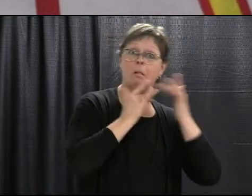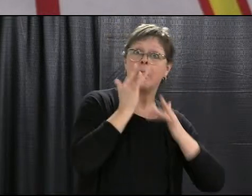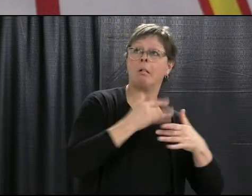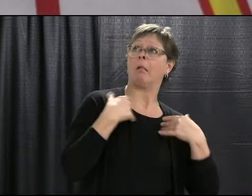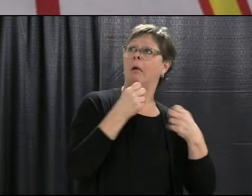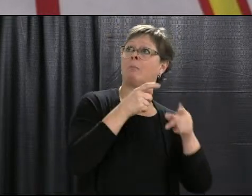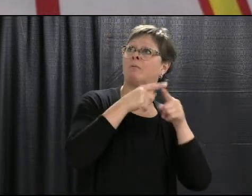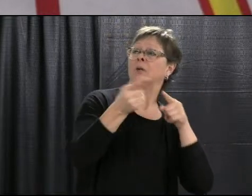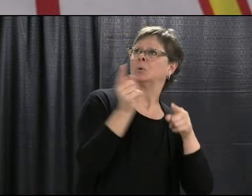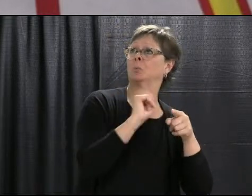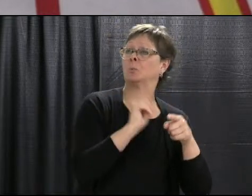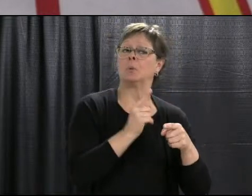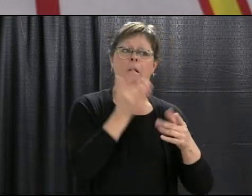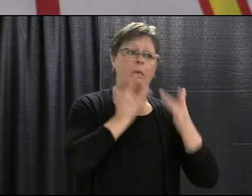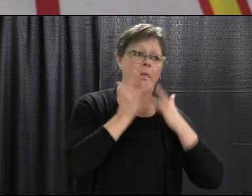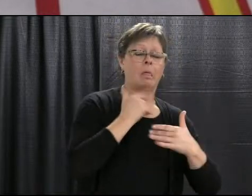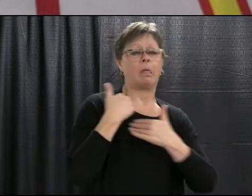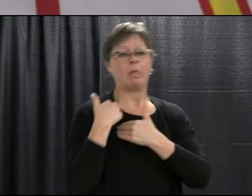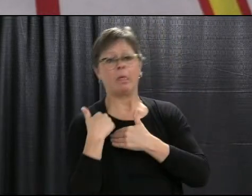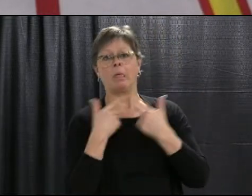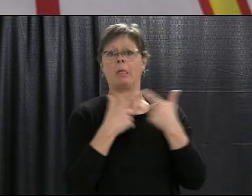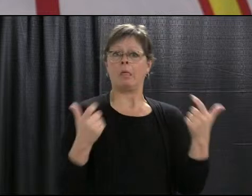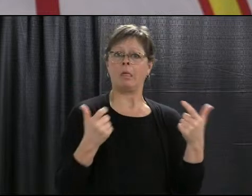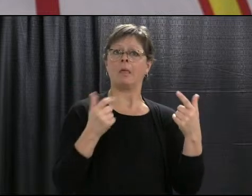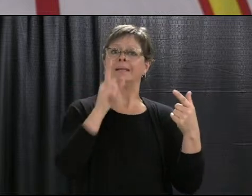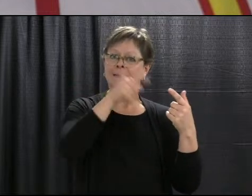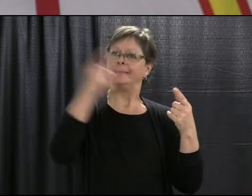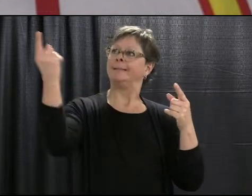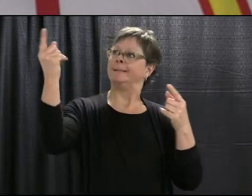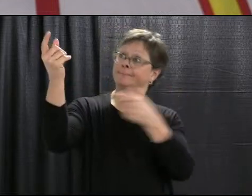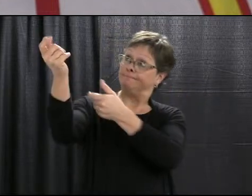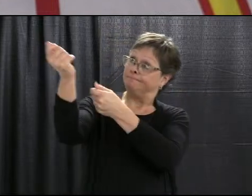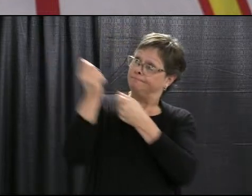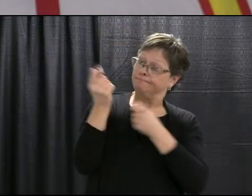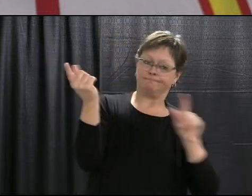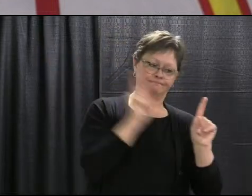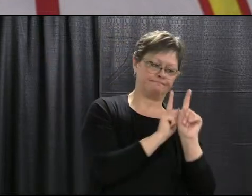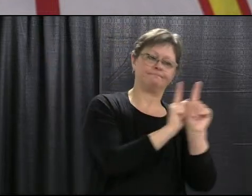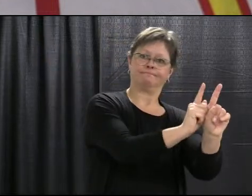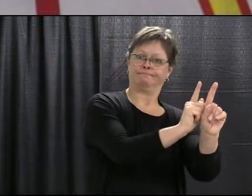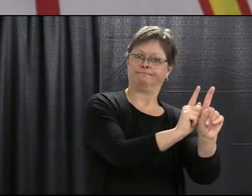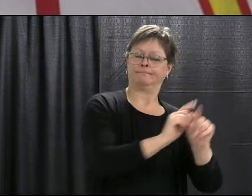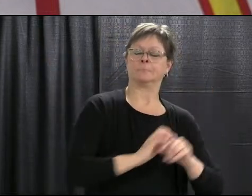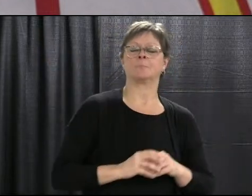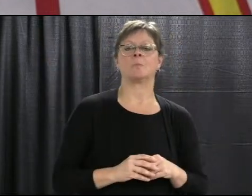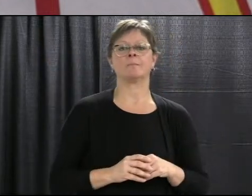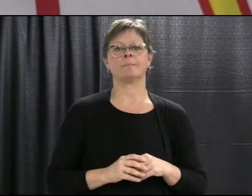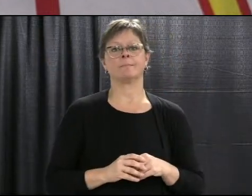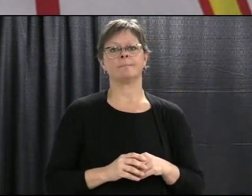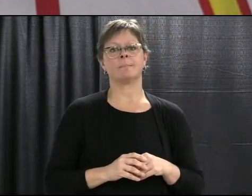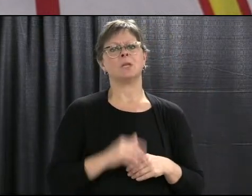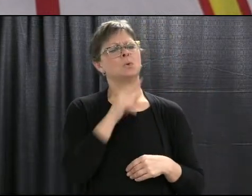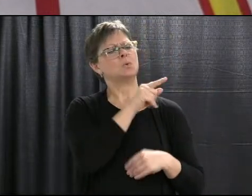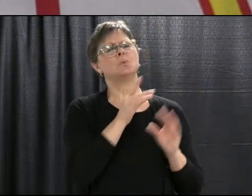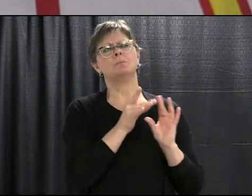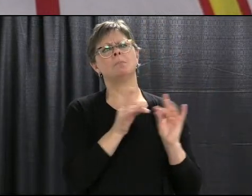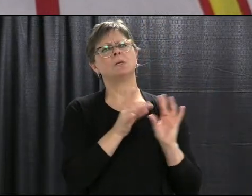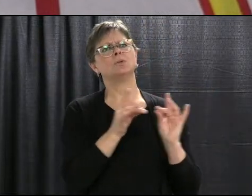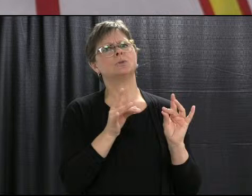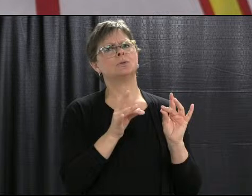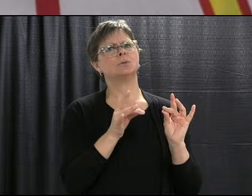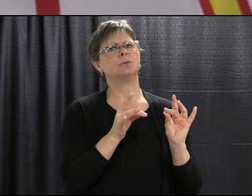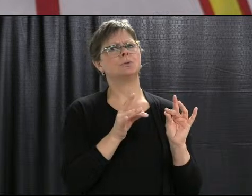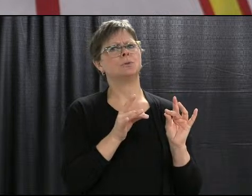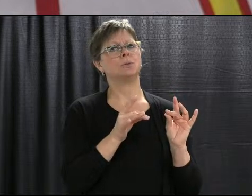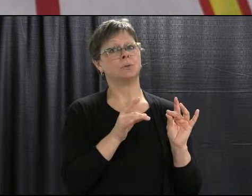are steadfast and focused, both the department and the health authority, in doing that. You mentioned incentives there. Have you had a chance or